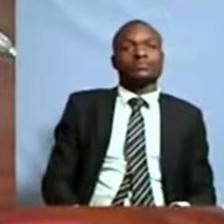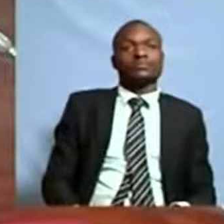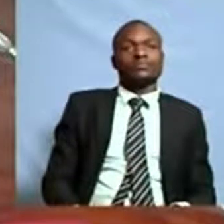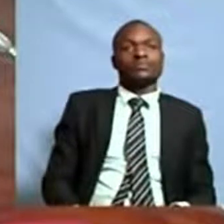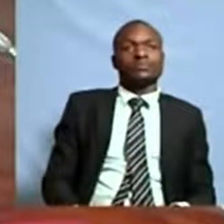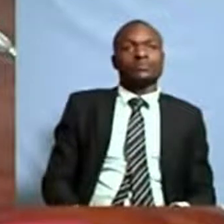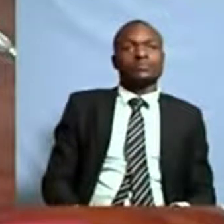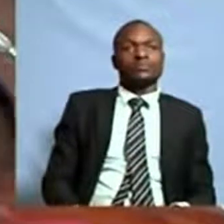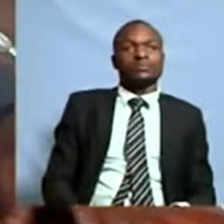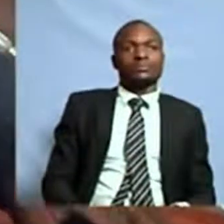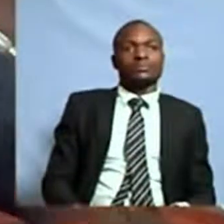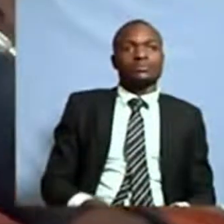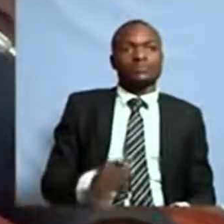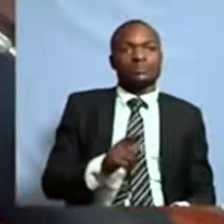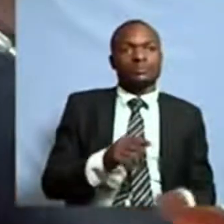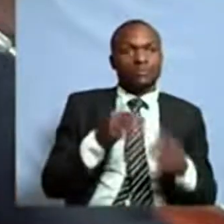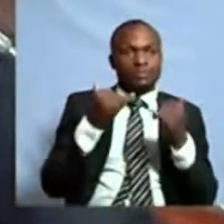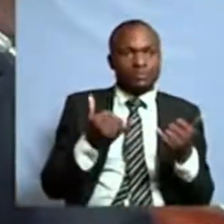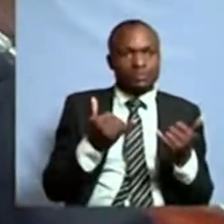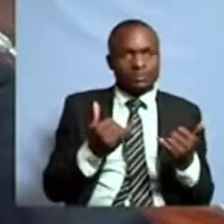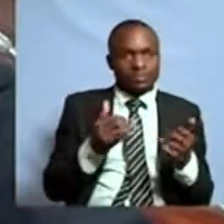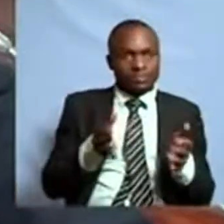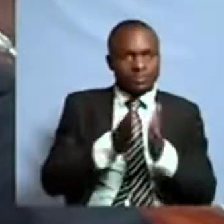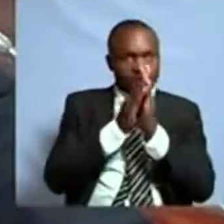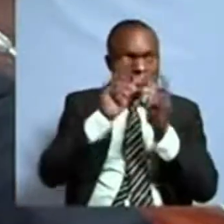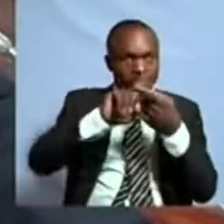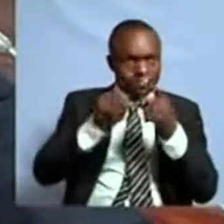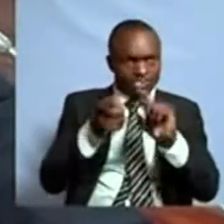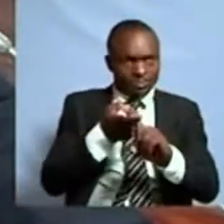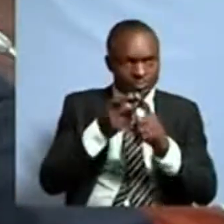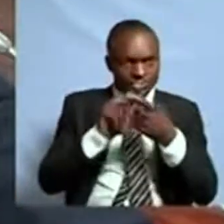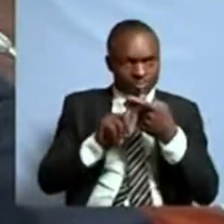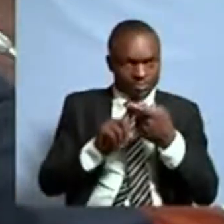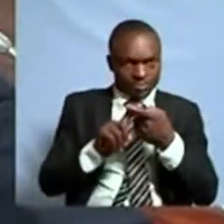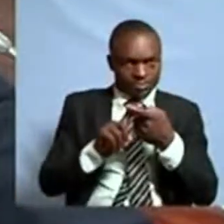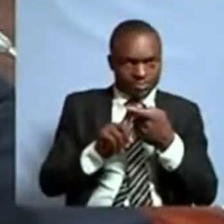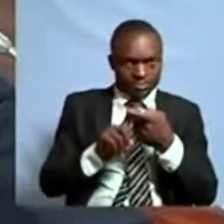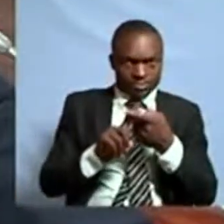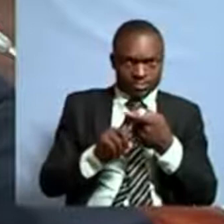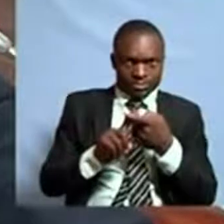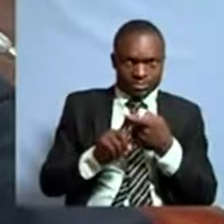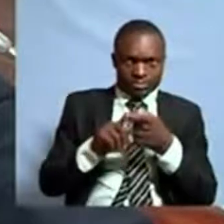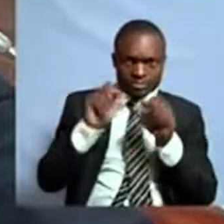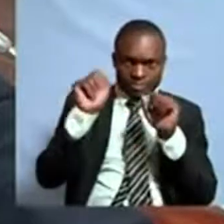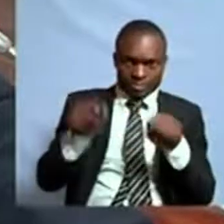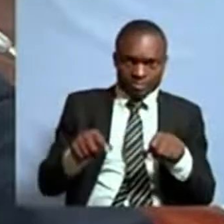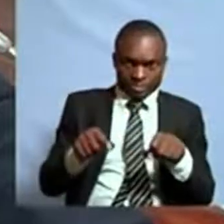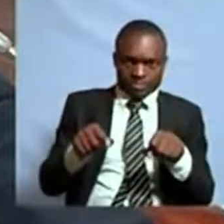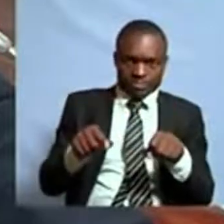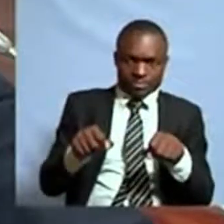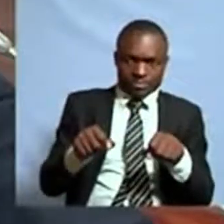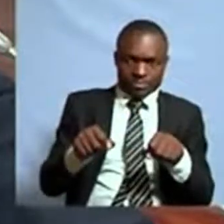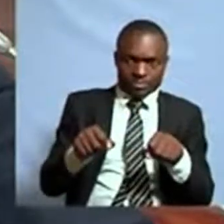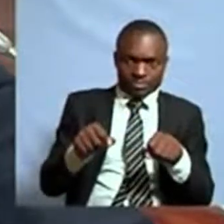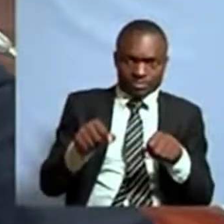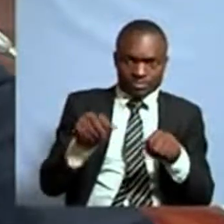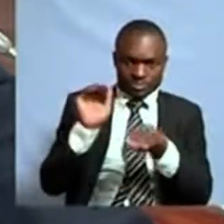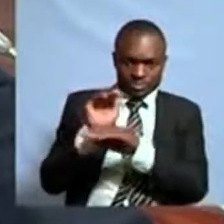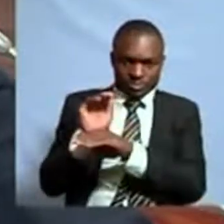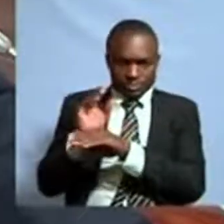at this point in time, Chair, ask my colleague, legal counsel, to also make a few points. Thank